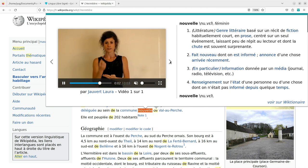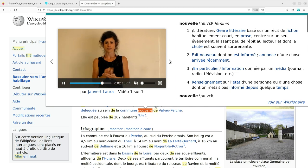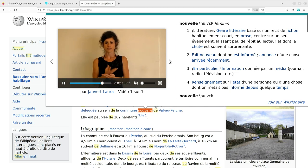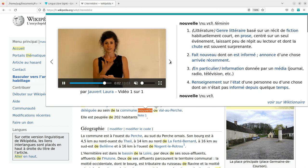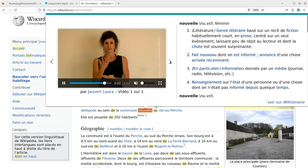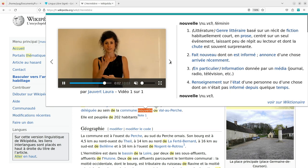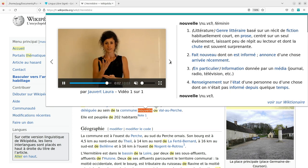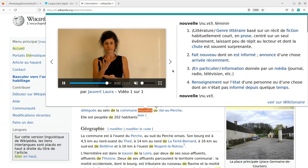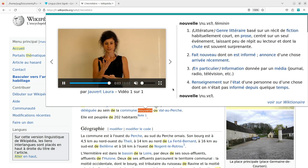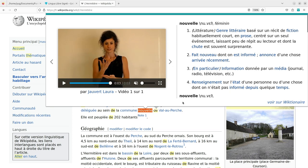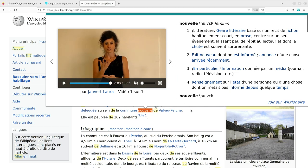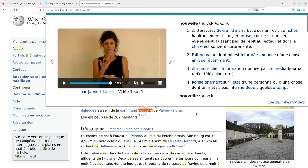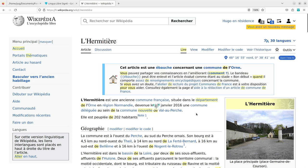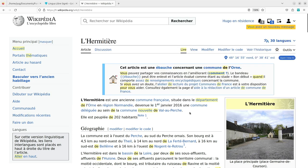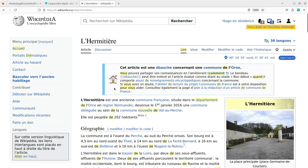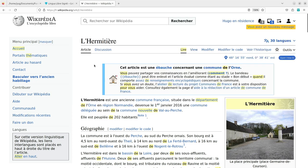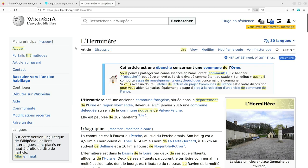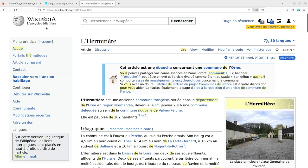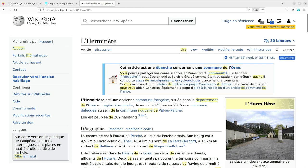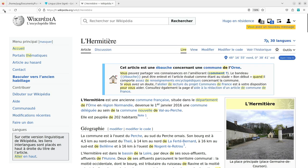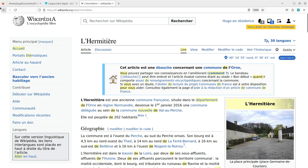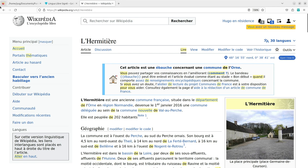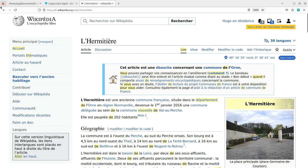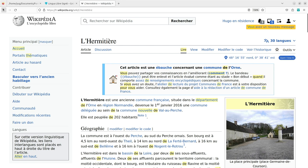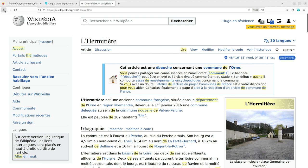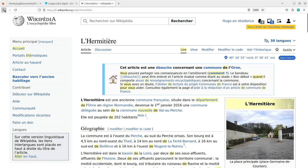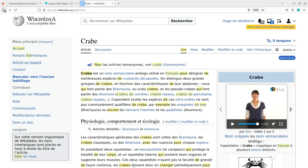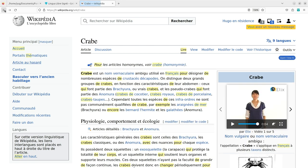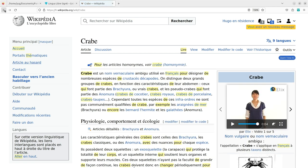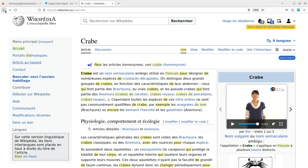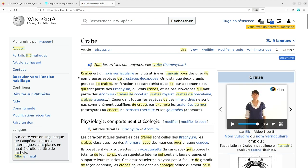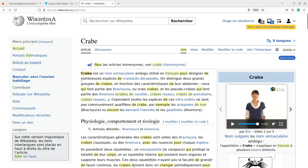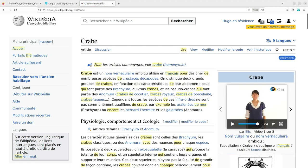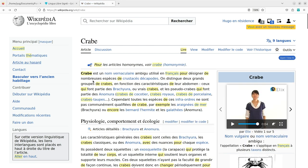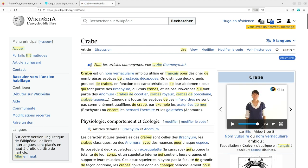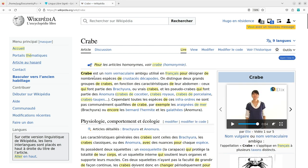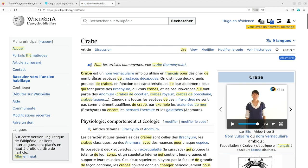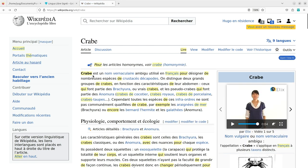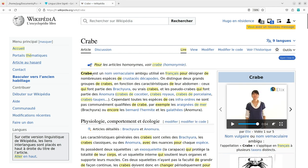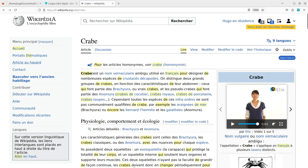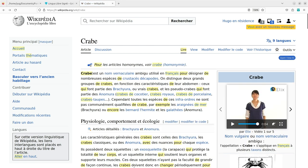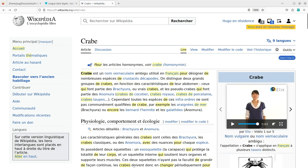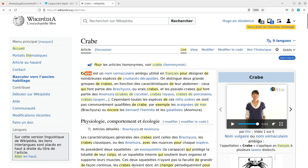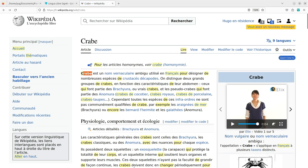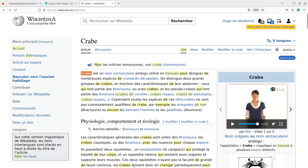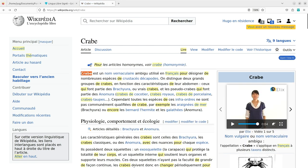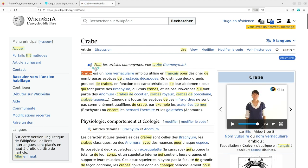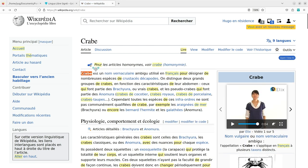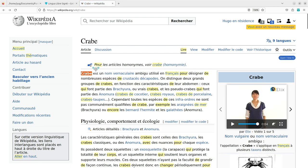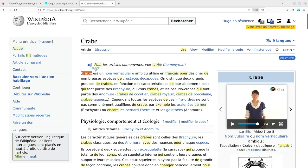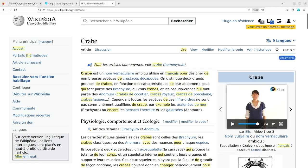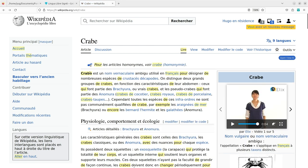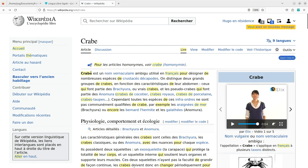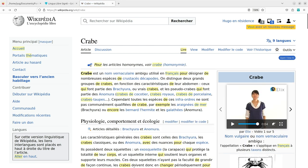French sign language. So other language will be different. And for this one,